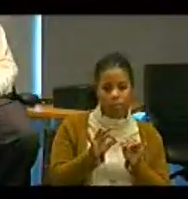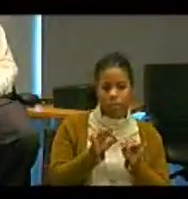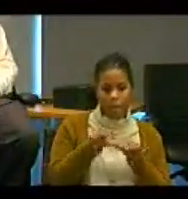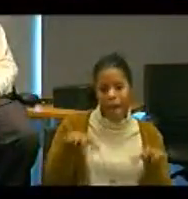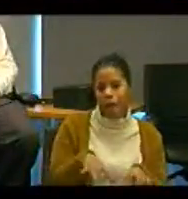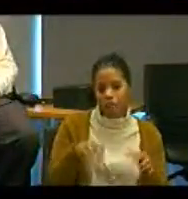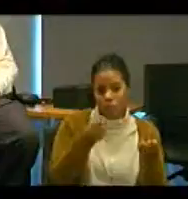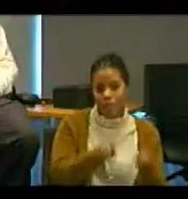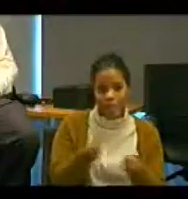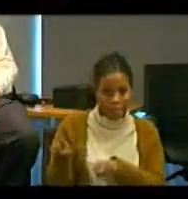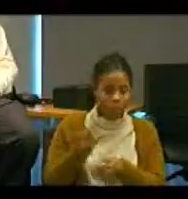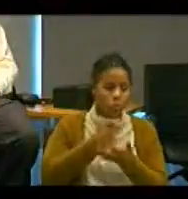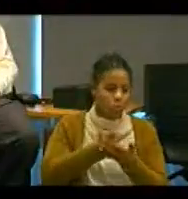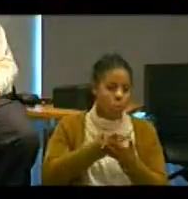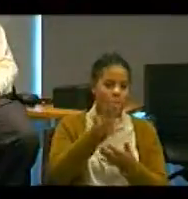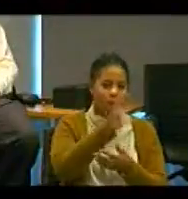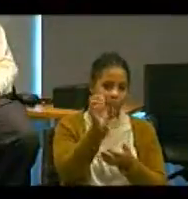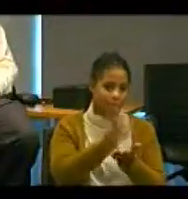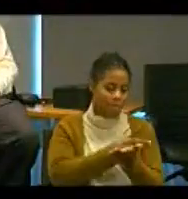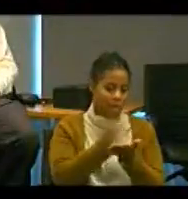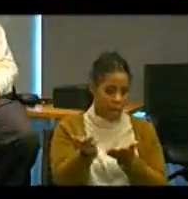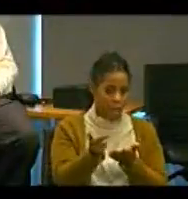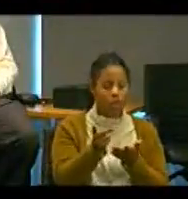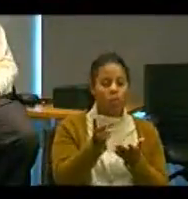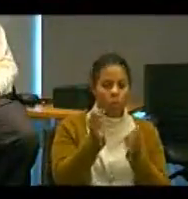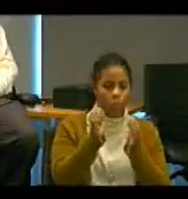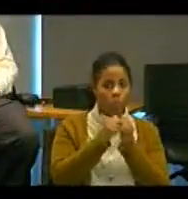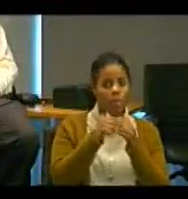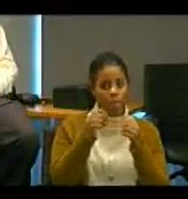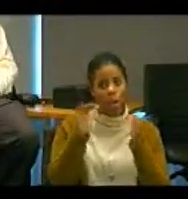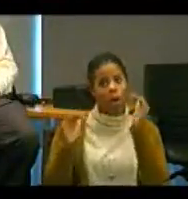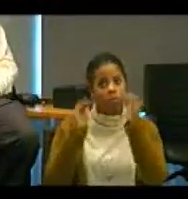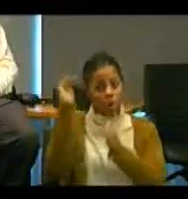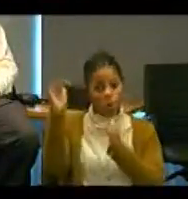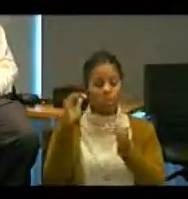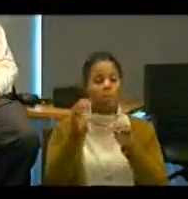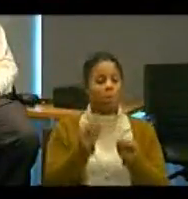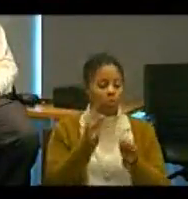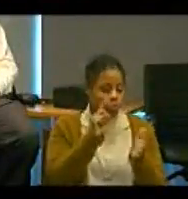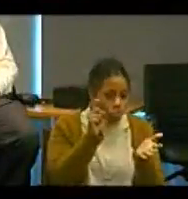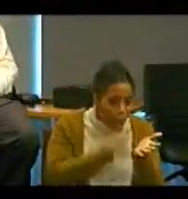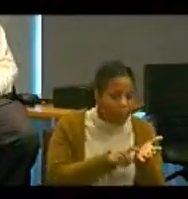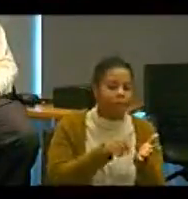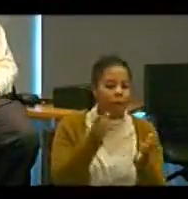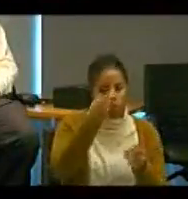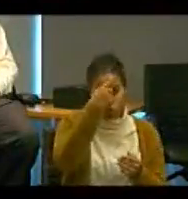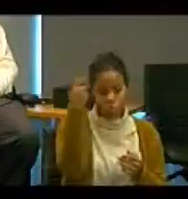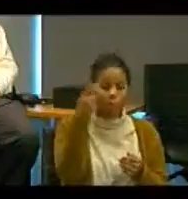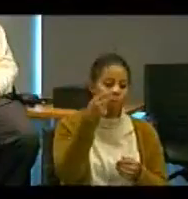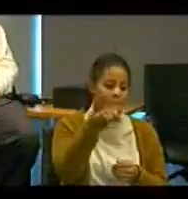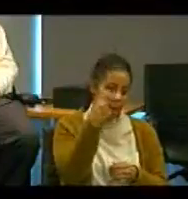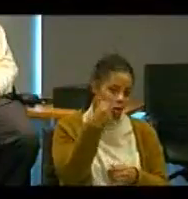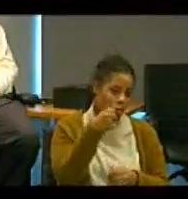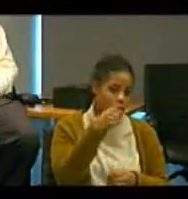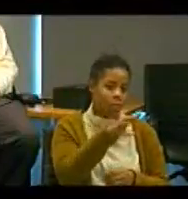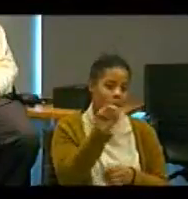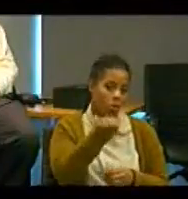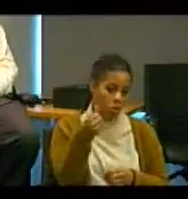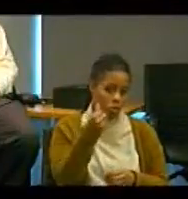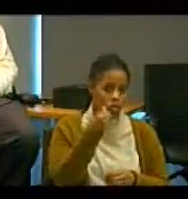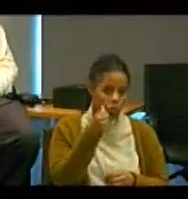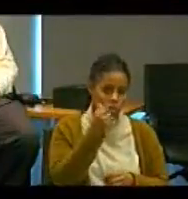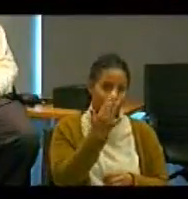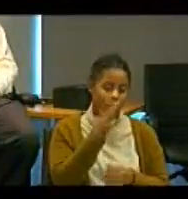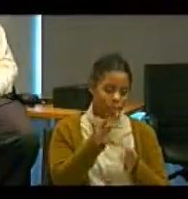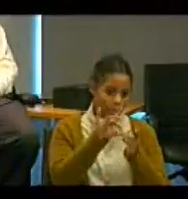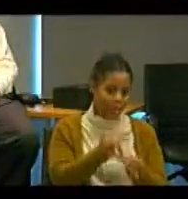schools, and a failure among adults in schools to recognize and respond to the trauma of Black girls and other girls of color, particularly among those